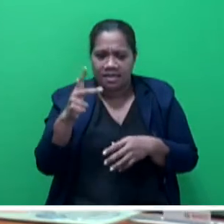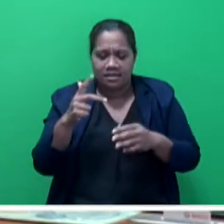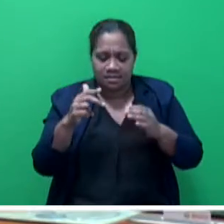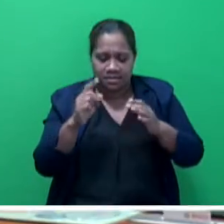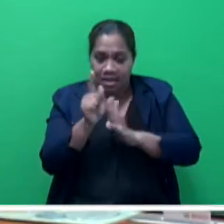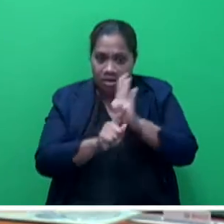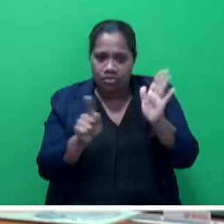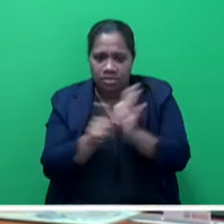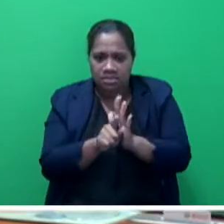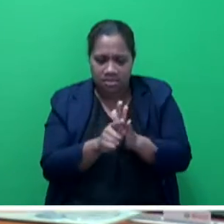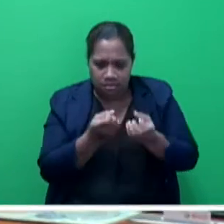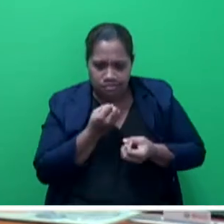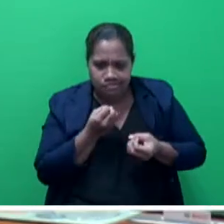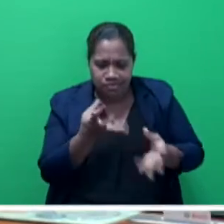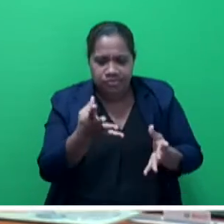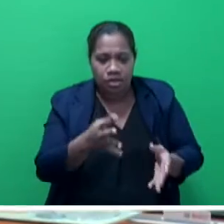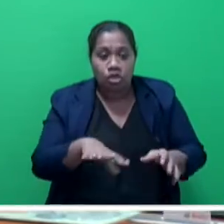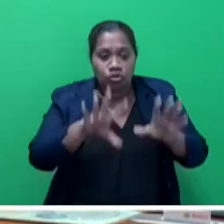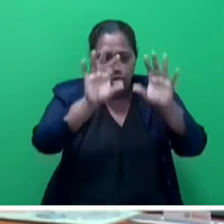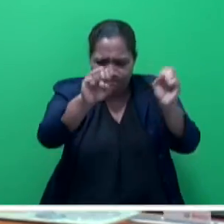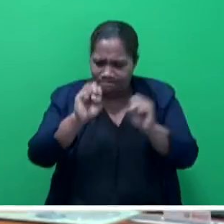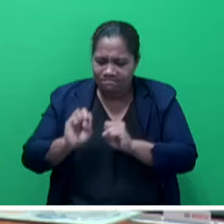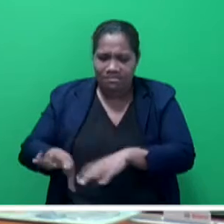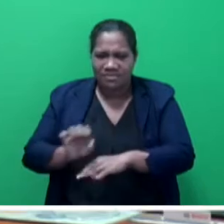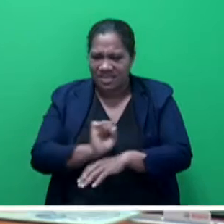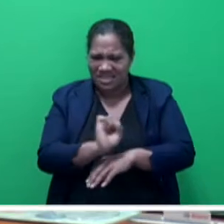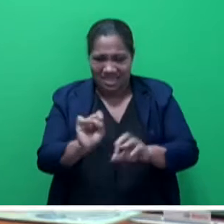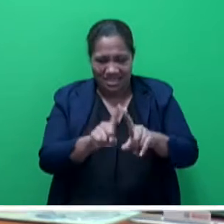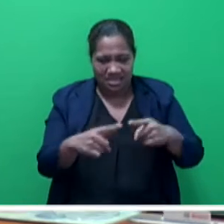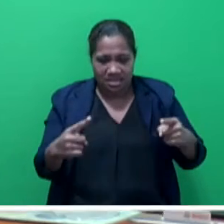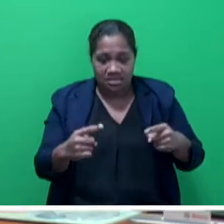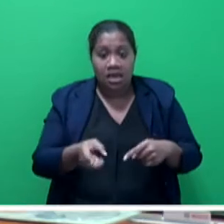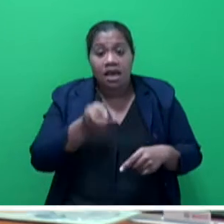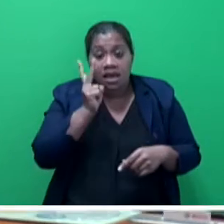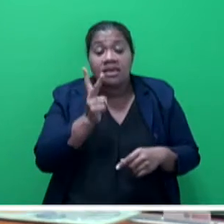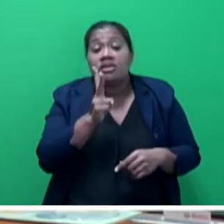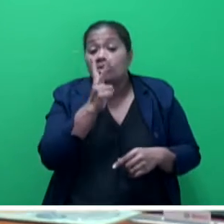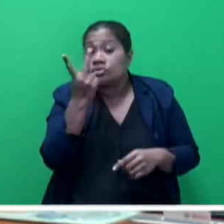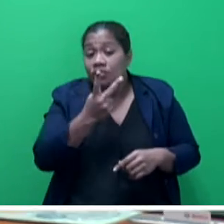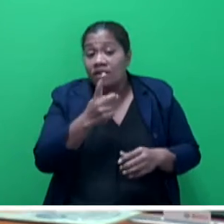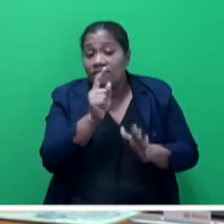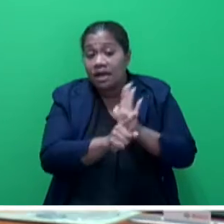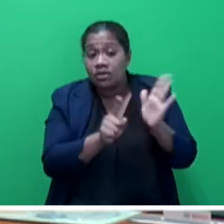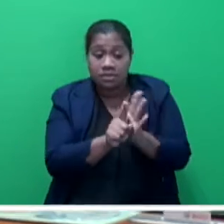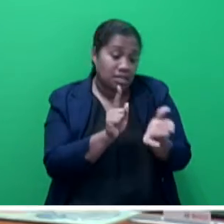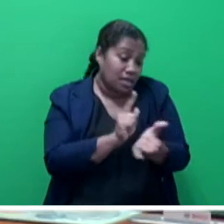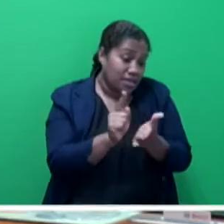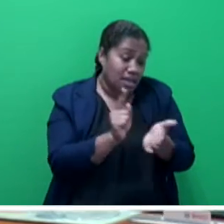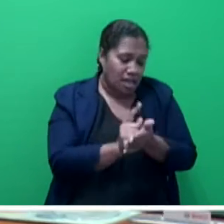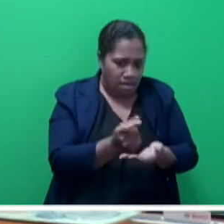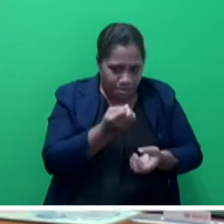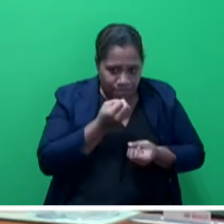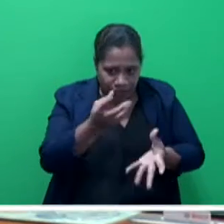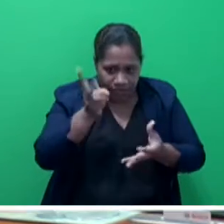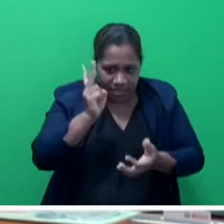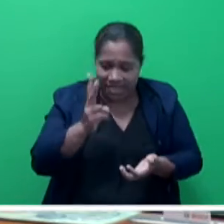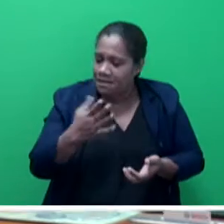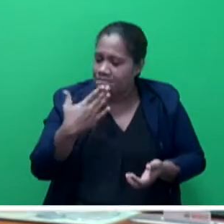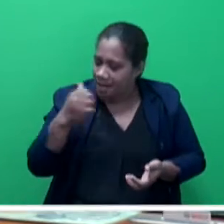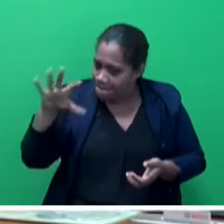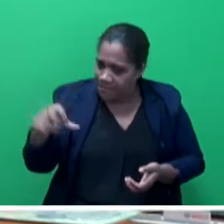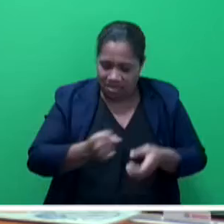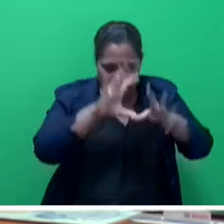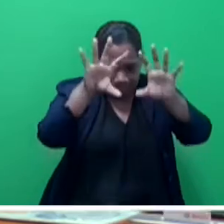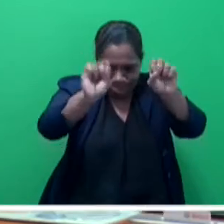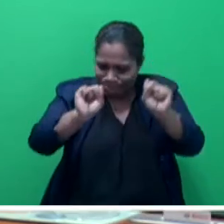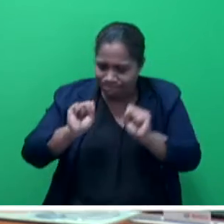structures. They were again reminded 12 hours later that they must remove their structures. At the